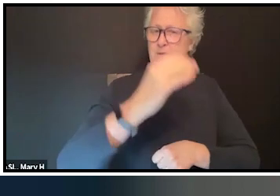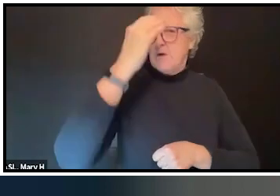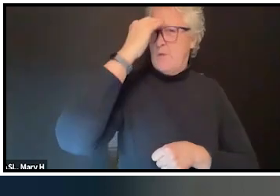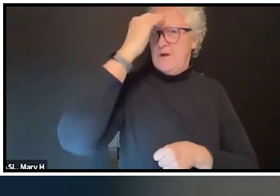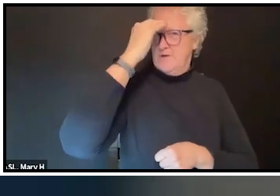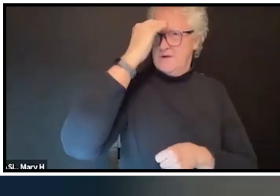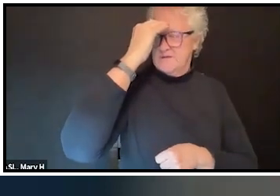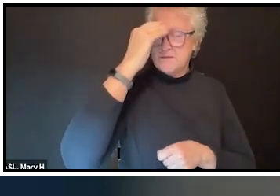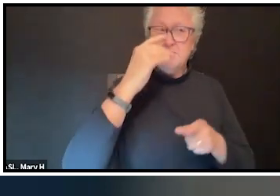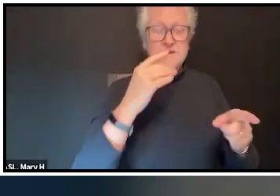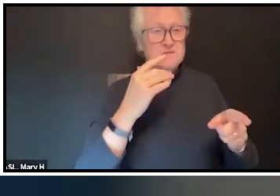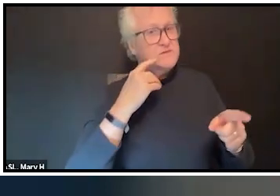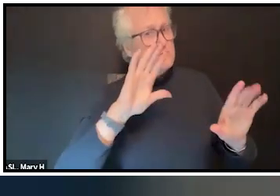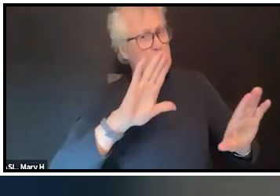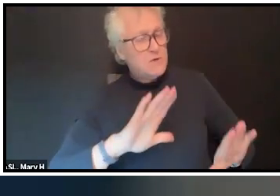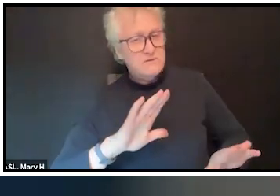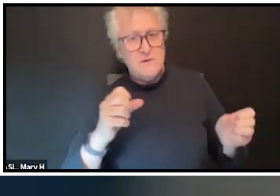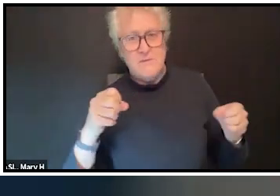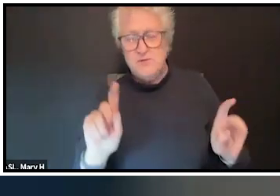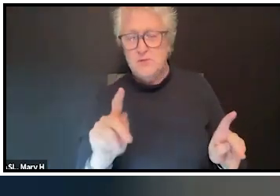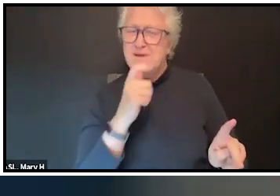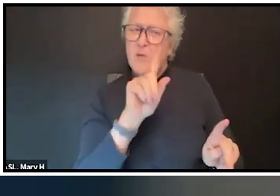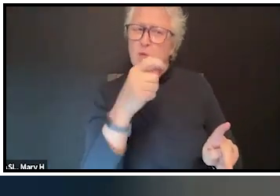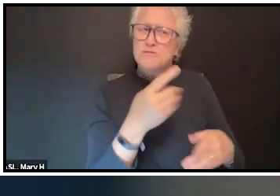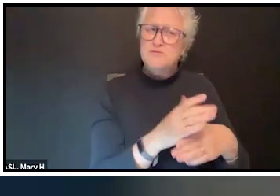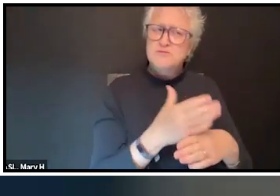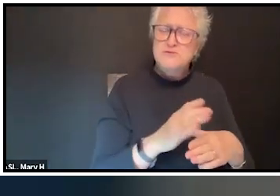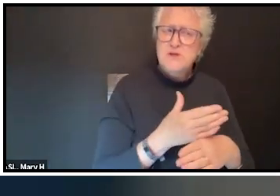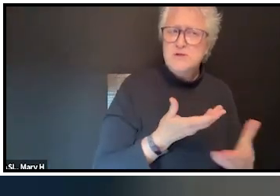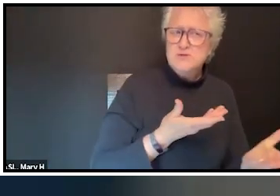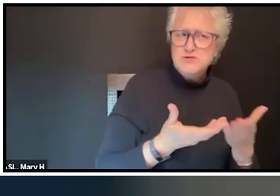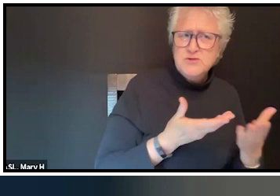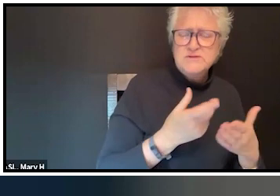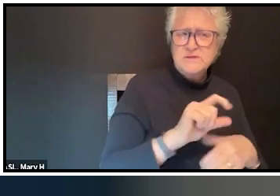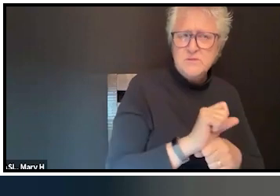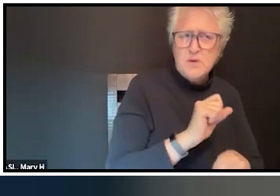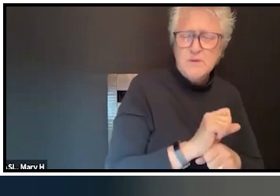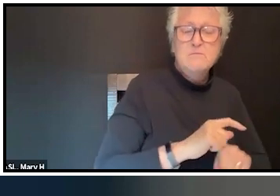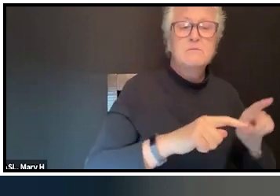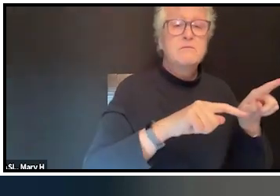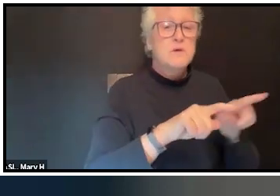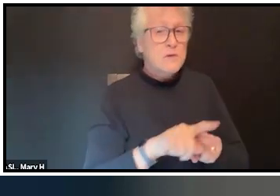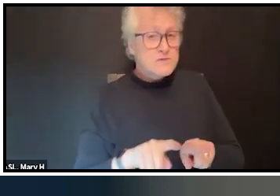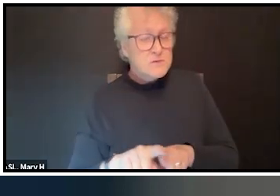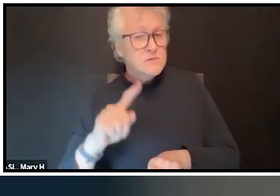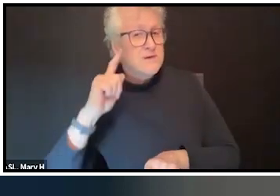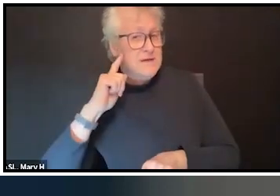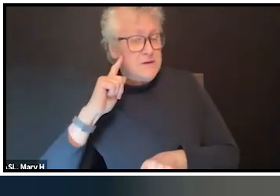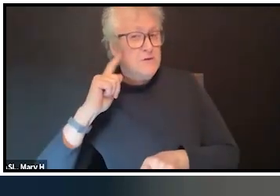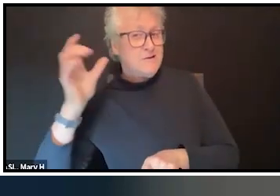to share information about adult services and employment, but to hear from families what they're thinking about when the subject of employment comes